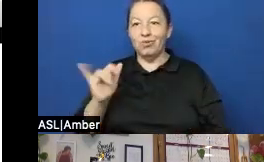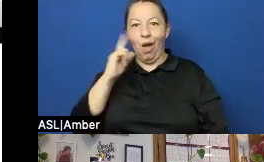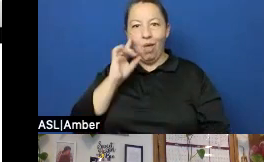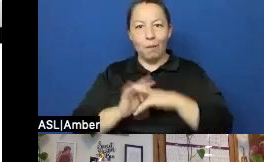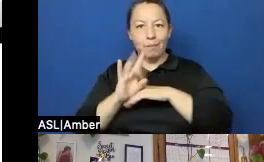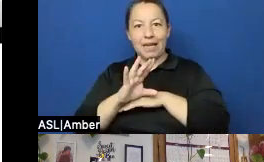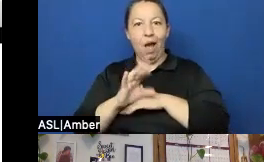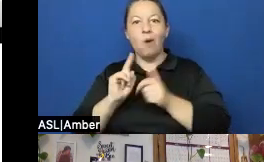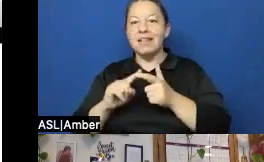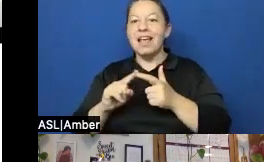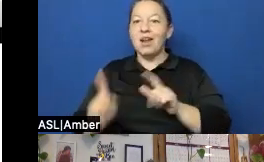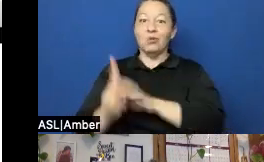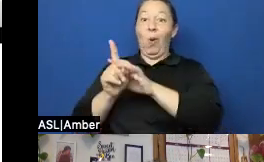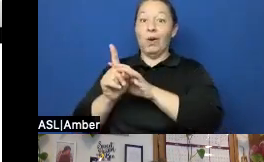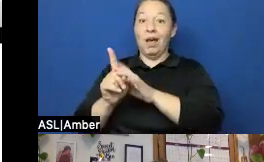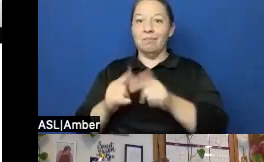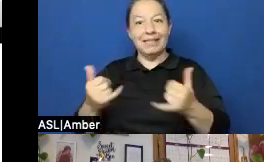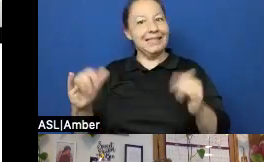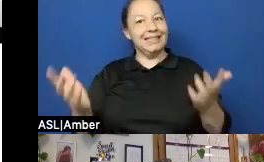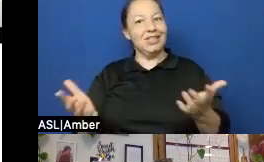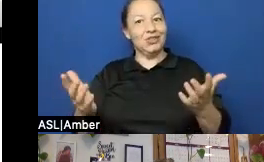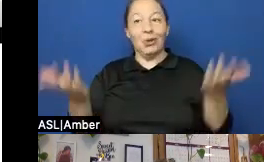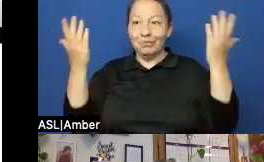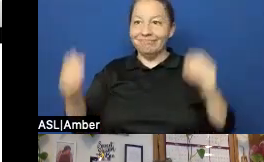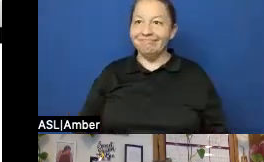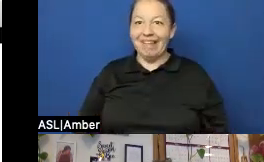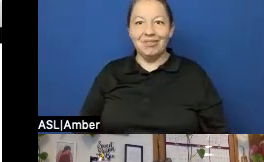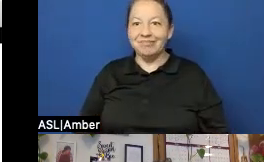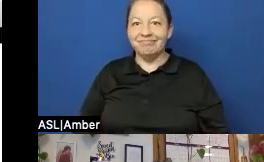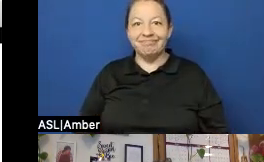I was showing up, but I was still here. So who knows what's going on.